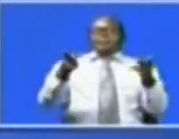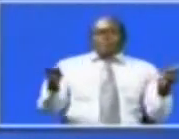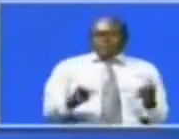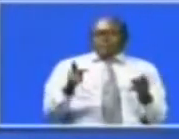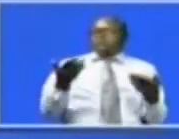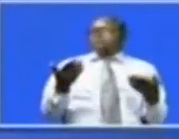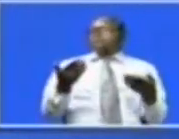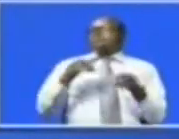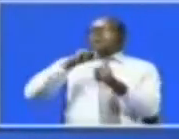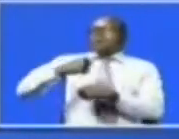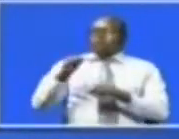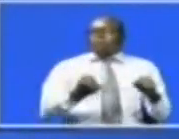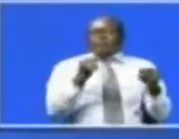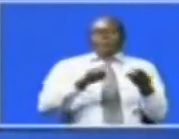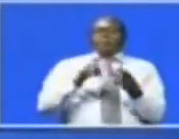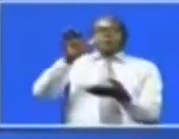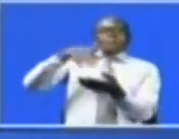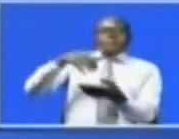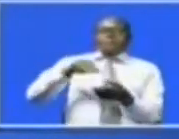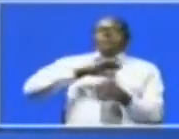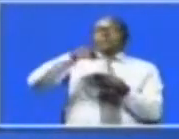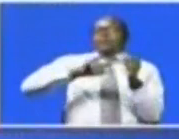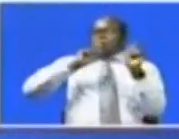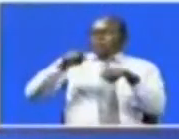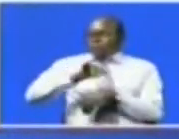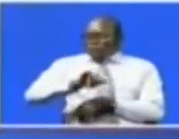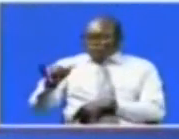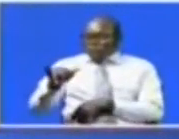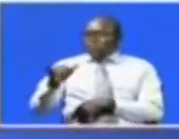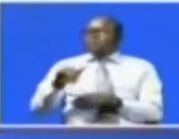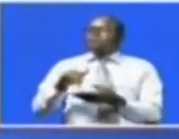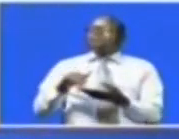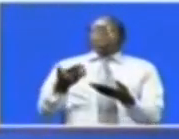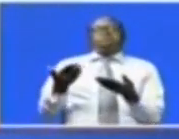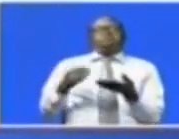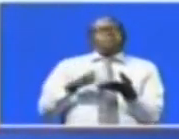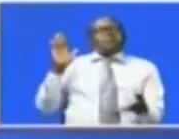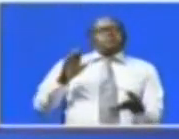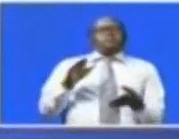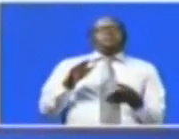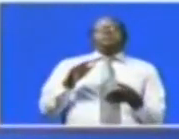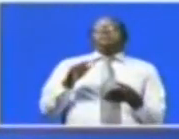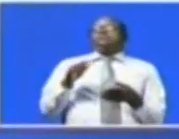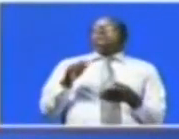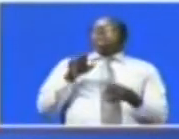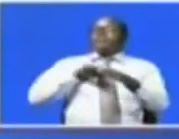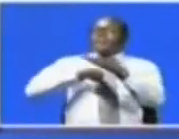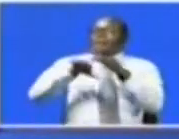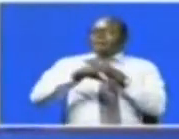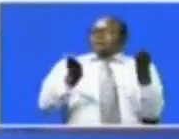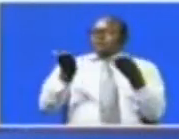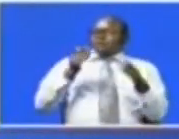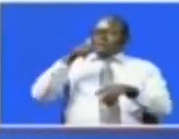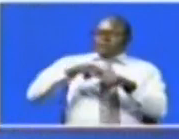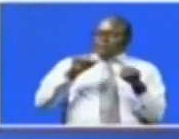or malls and all the rest of it, we all go into these malls, plus the most high-end of malls. And the kind of access control when